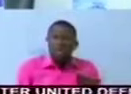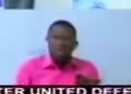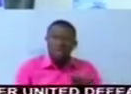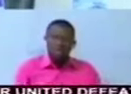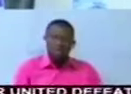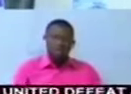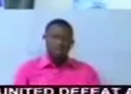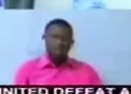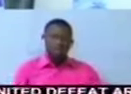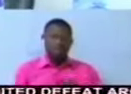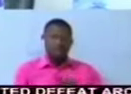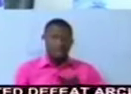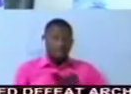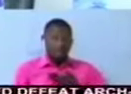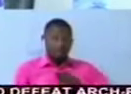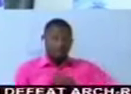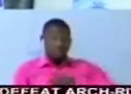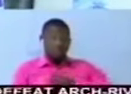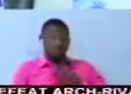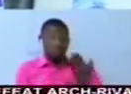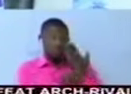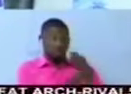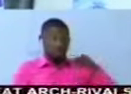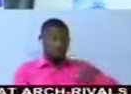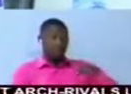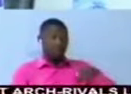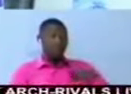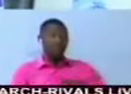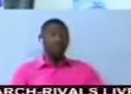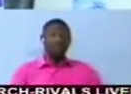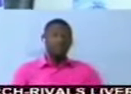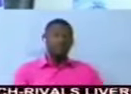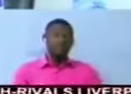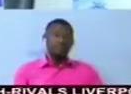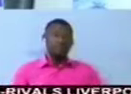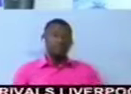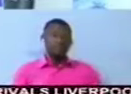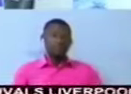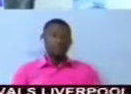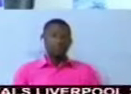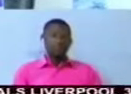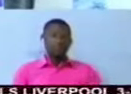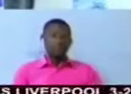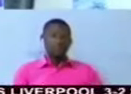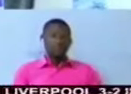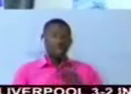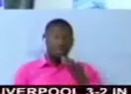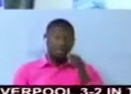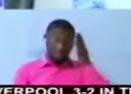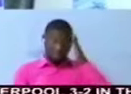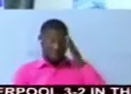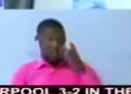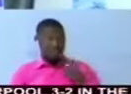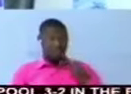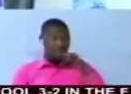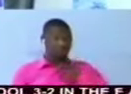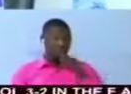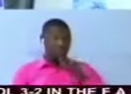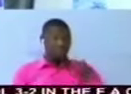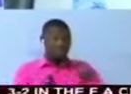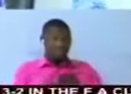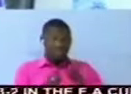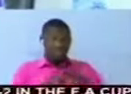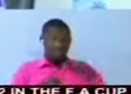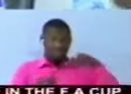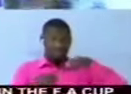is where they said those people have their own doctors here su nekkut ci biir kër gi tam If at all it's not within the same premises,